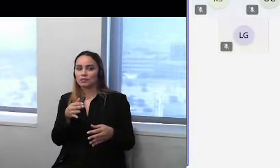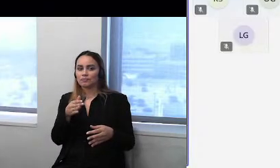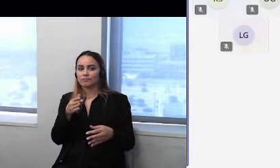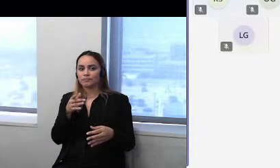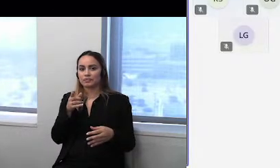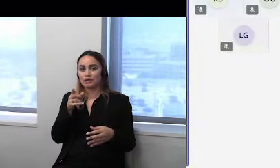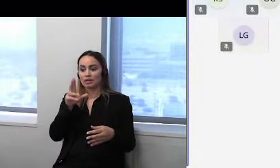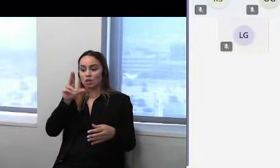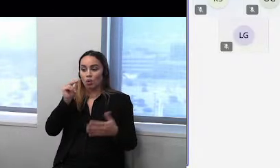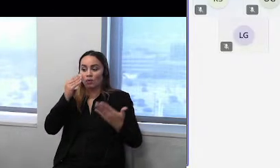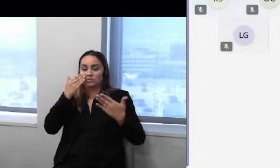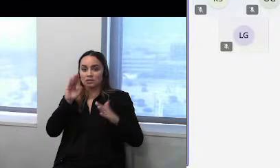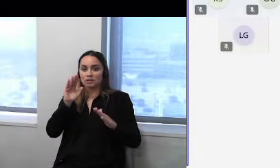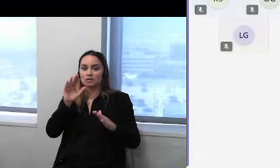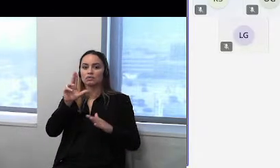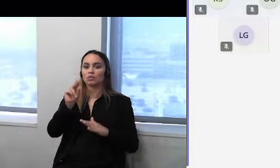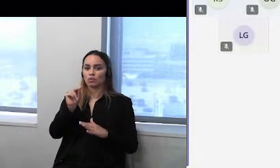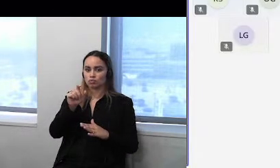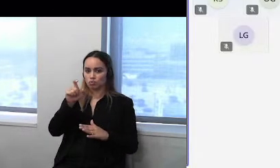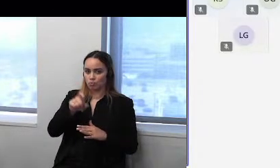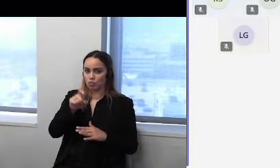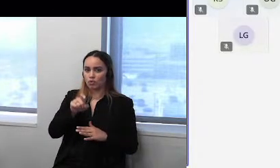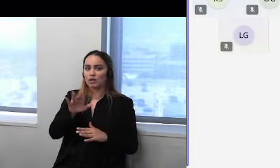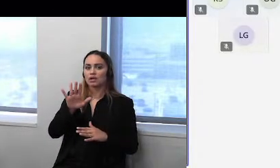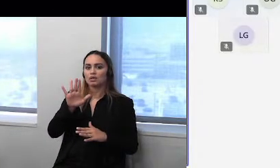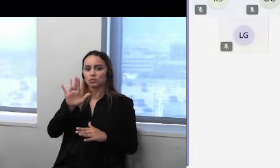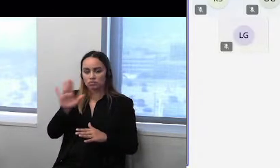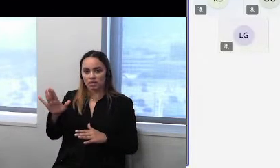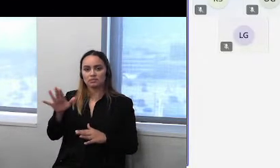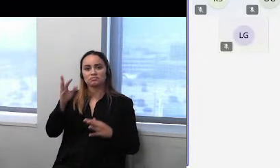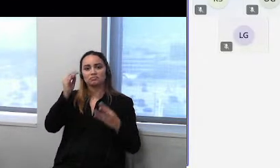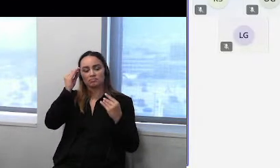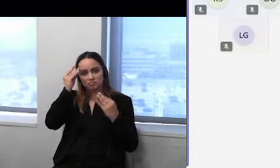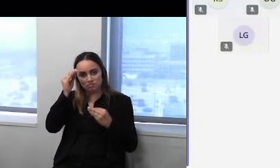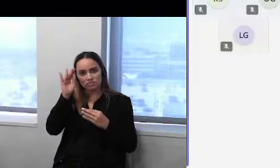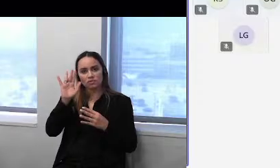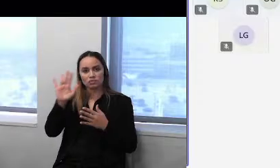don't know. No, you are supposed to consider that in your analysis. With